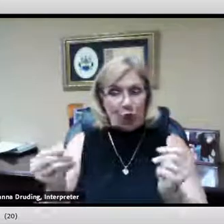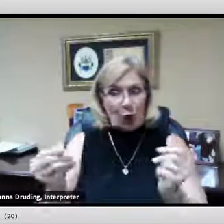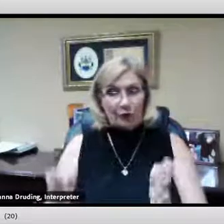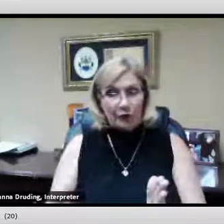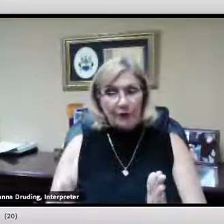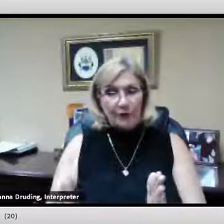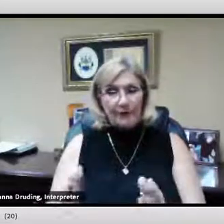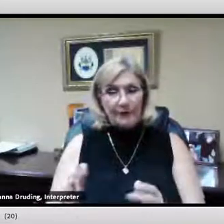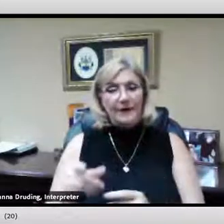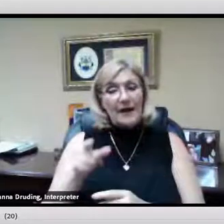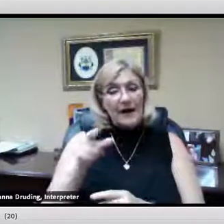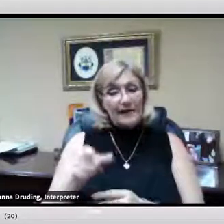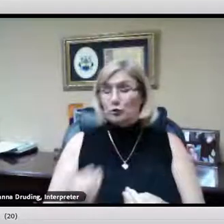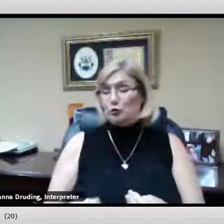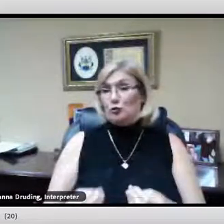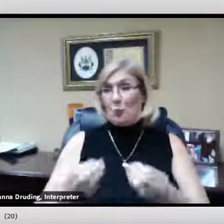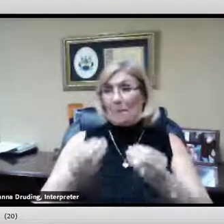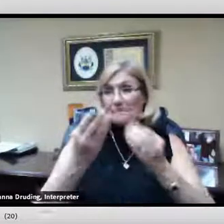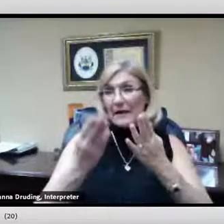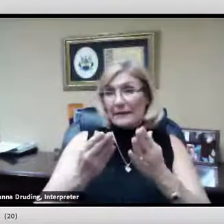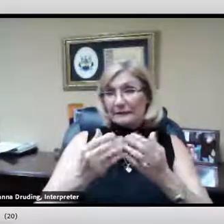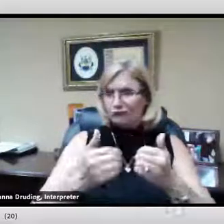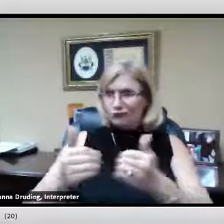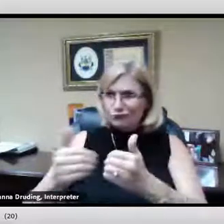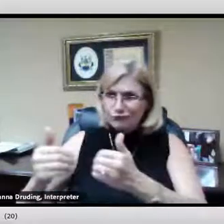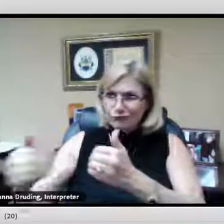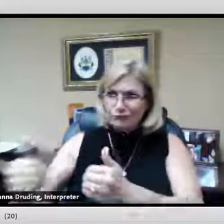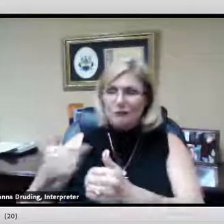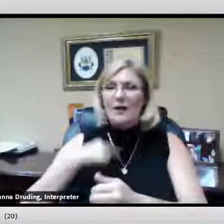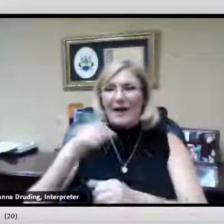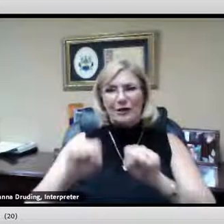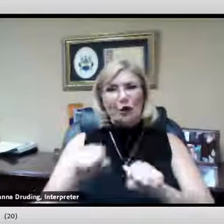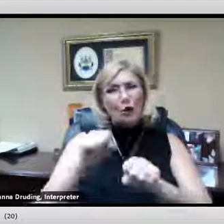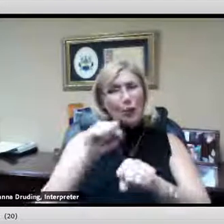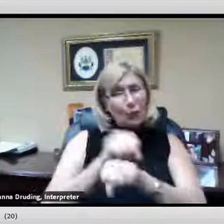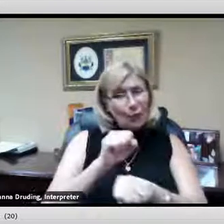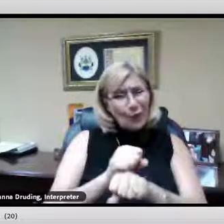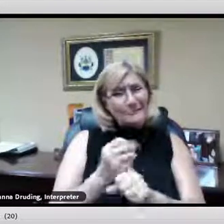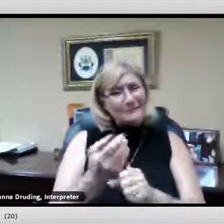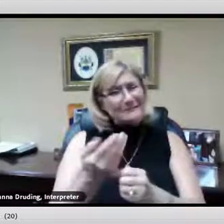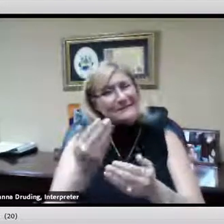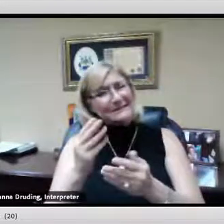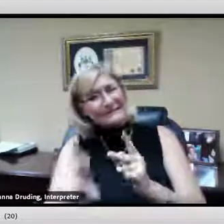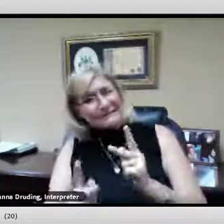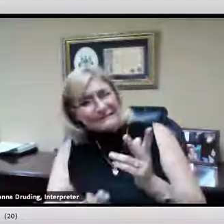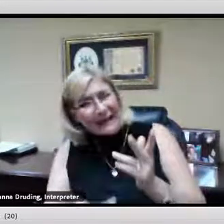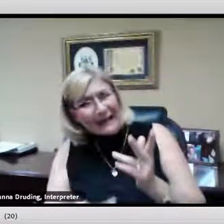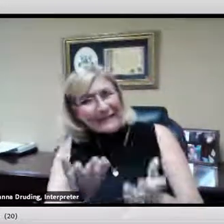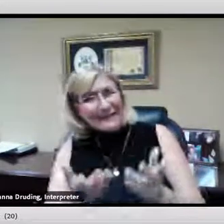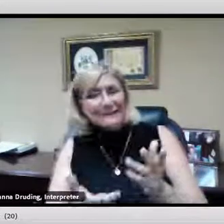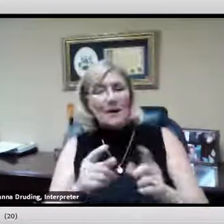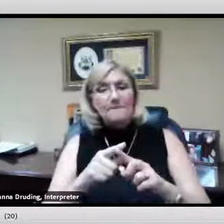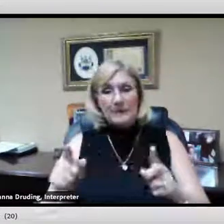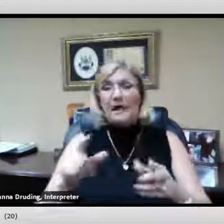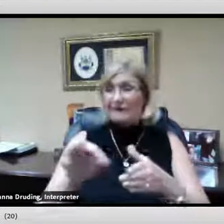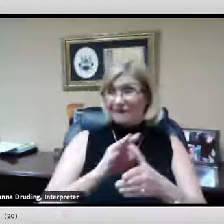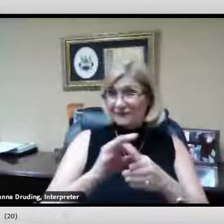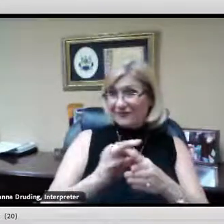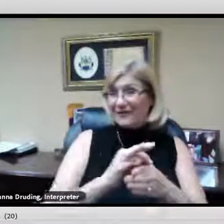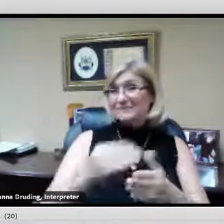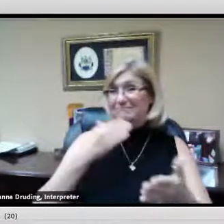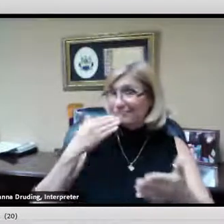of those parts, and there's so many parts. I could make it work somewhat, but to really make it function optimally, I